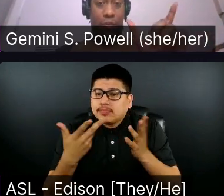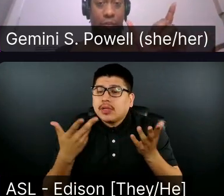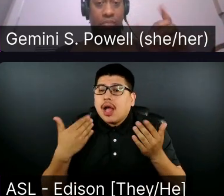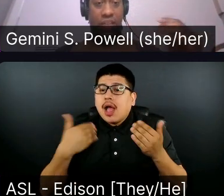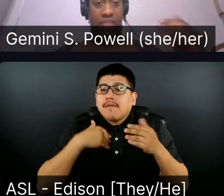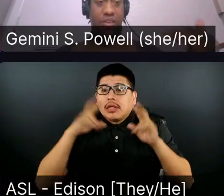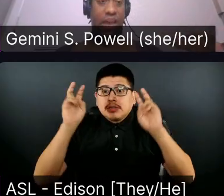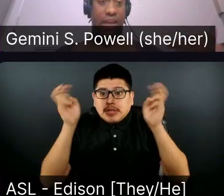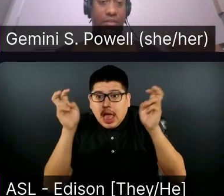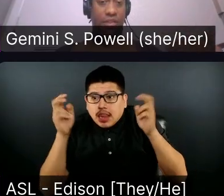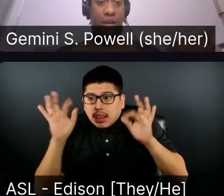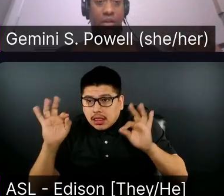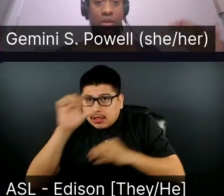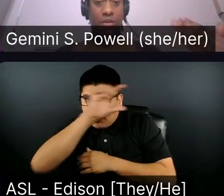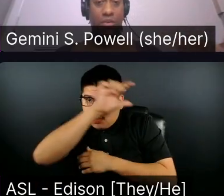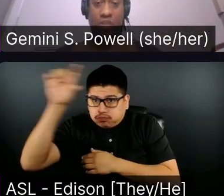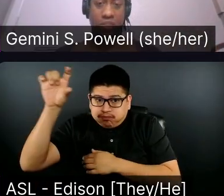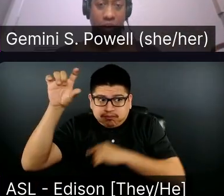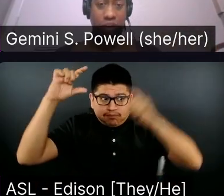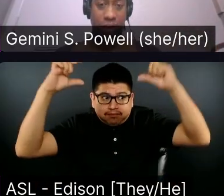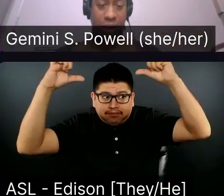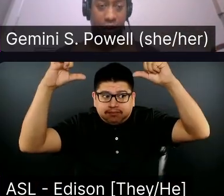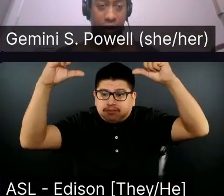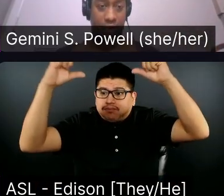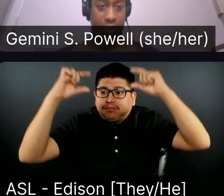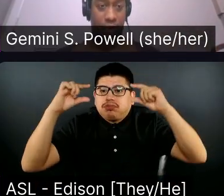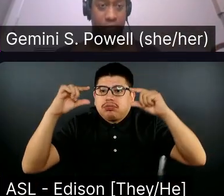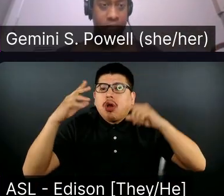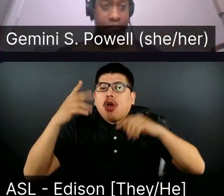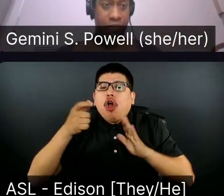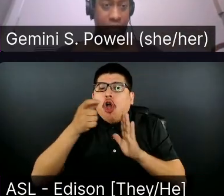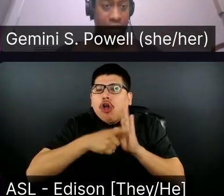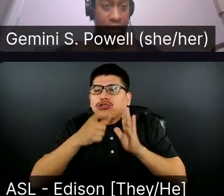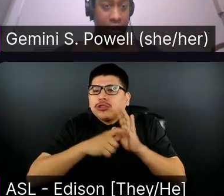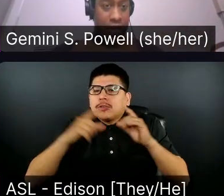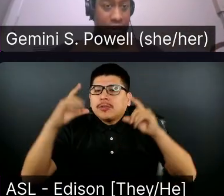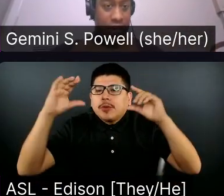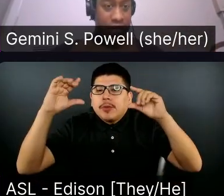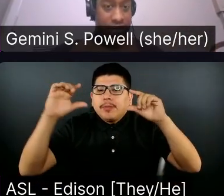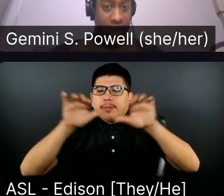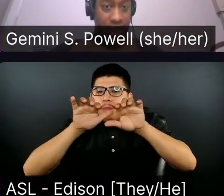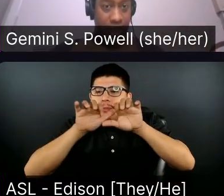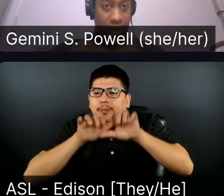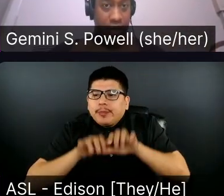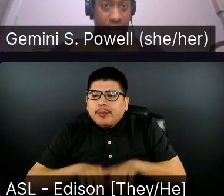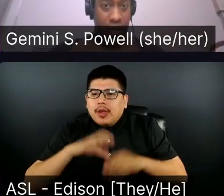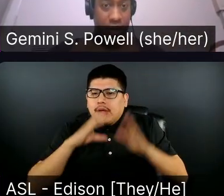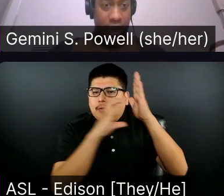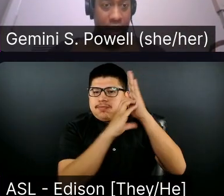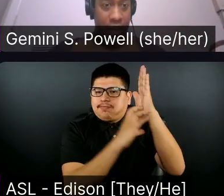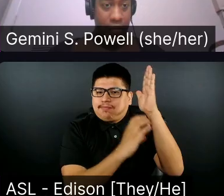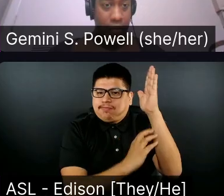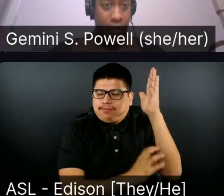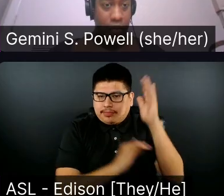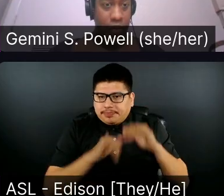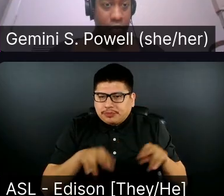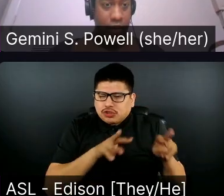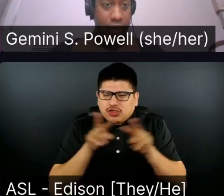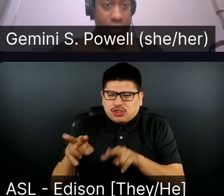heading form, and then you have the article, which is largely in paragraph form. Let's take a look at